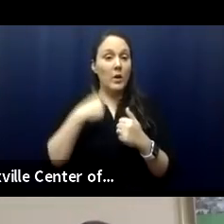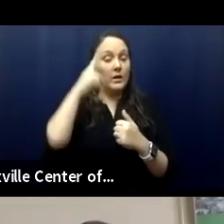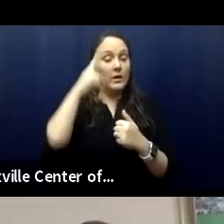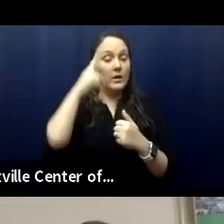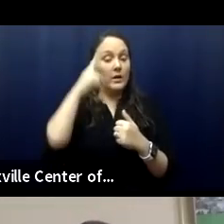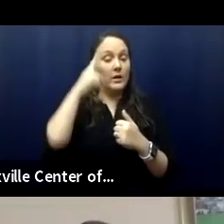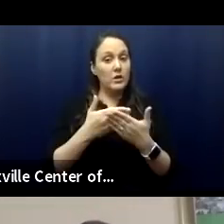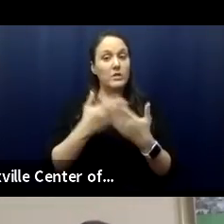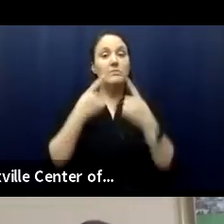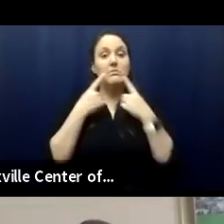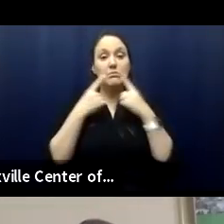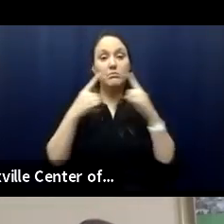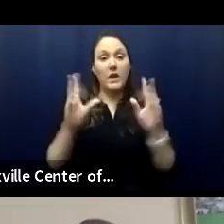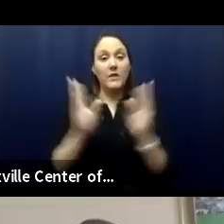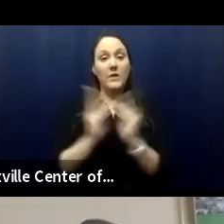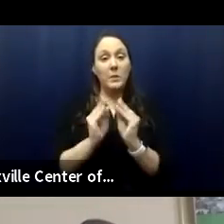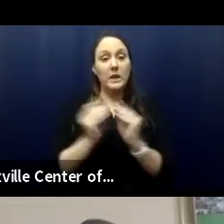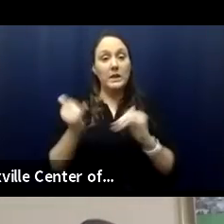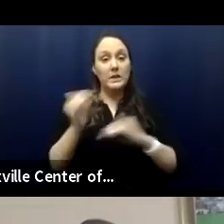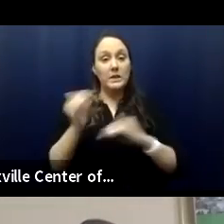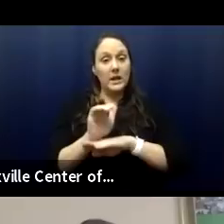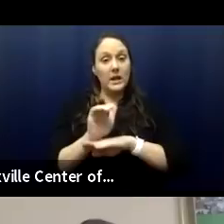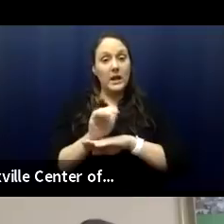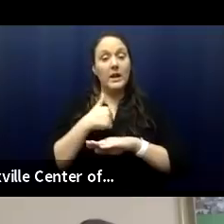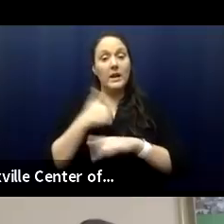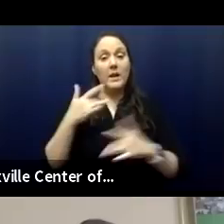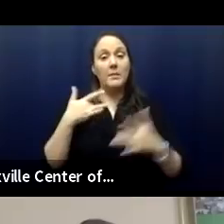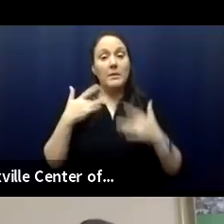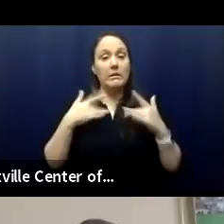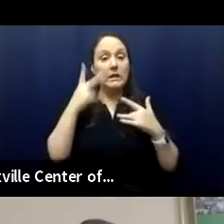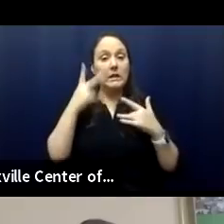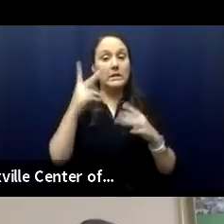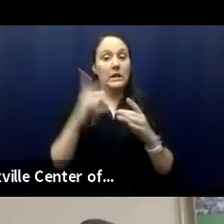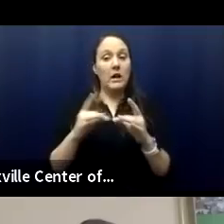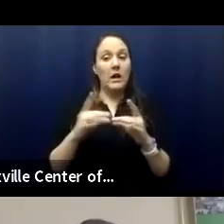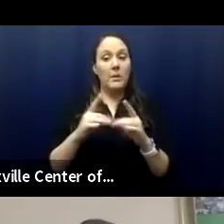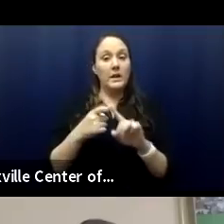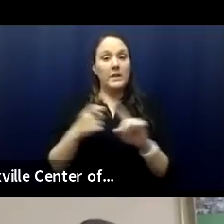evening, and look forward to comments from the public actually this week. And